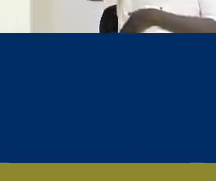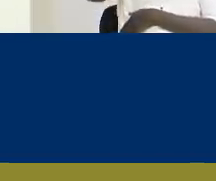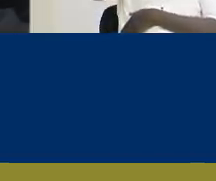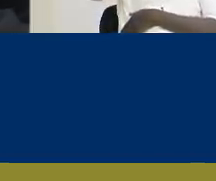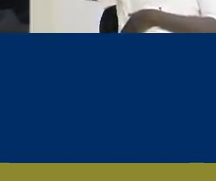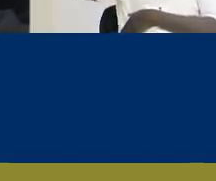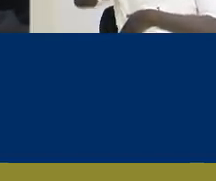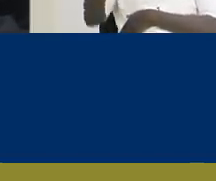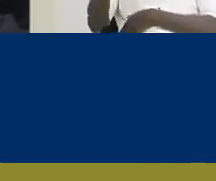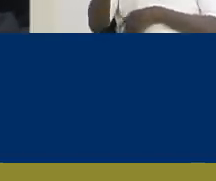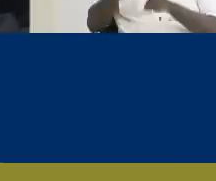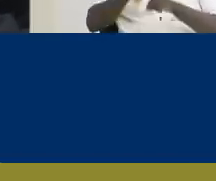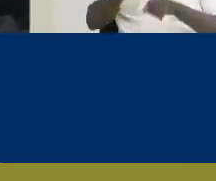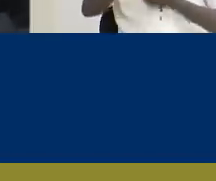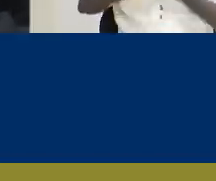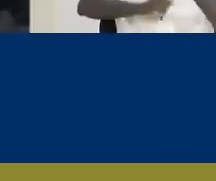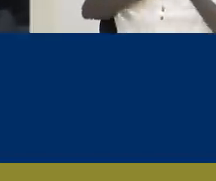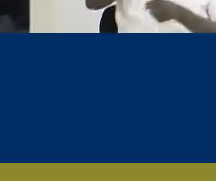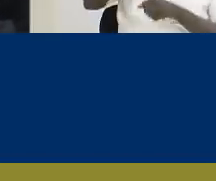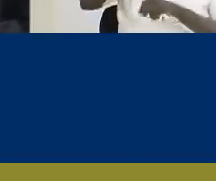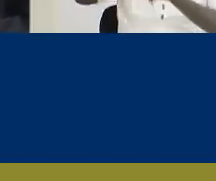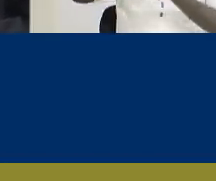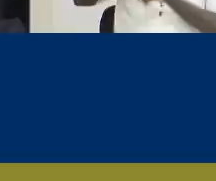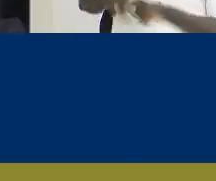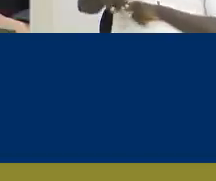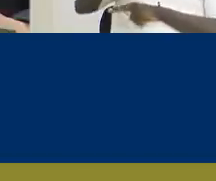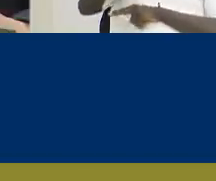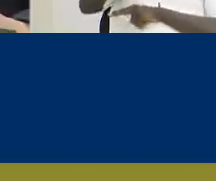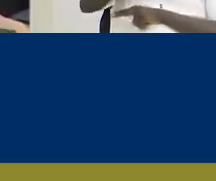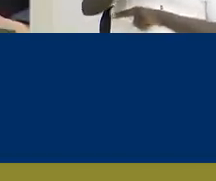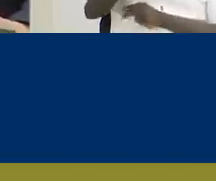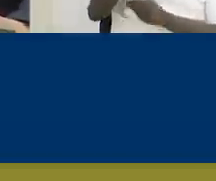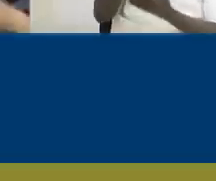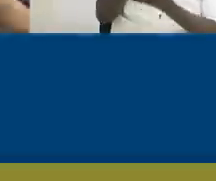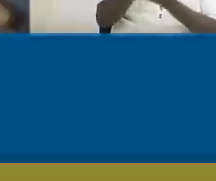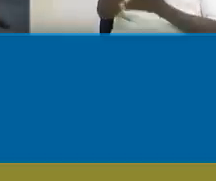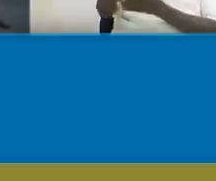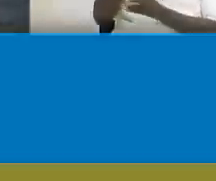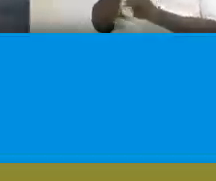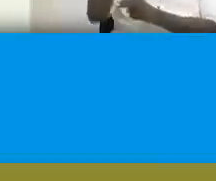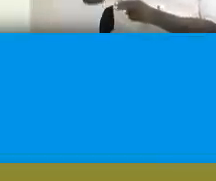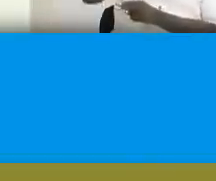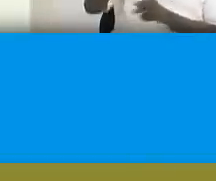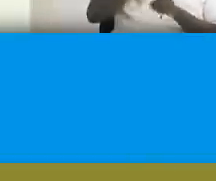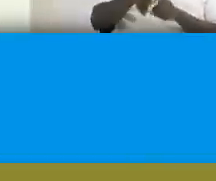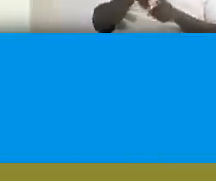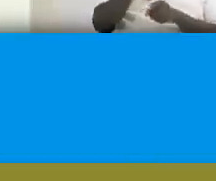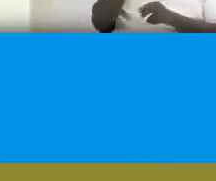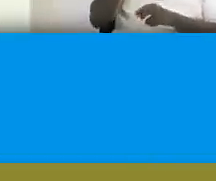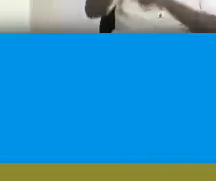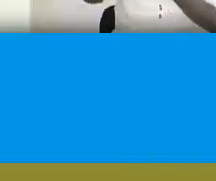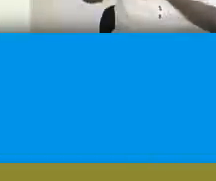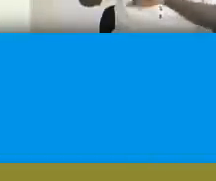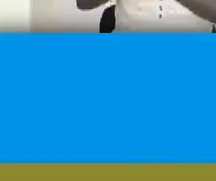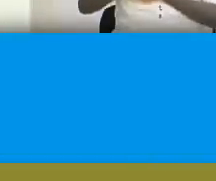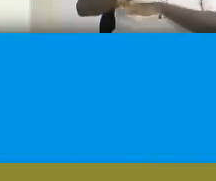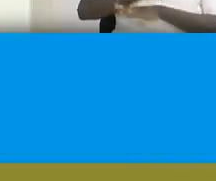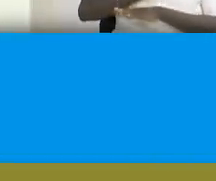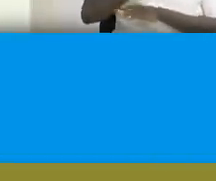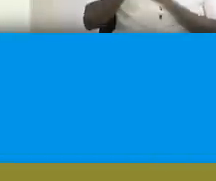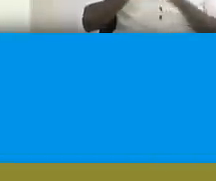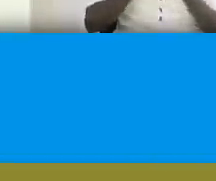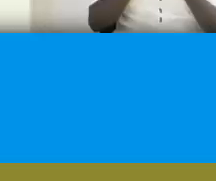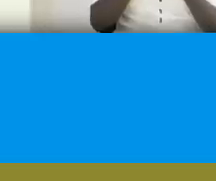there, seeing you, has testified that you fired the shot at him, Sana